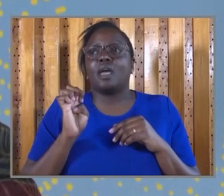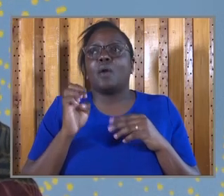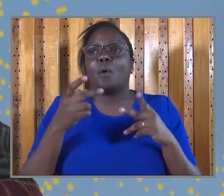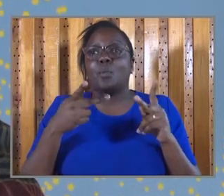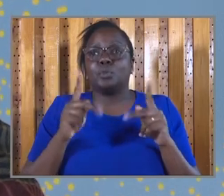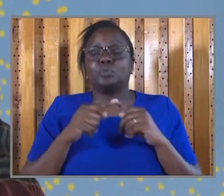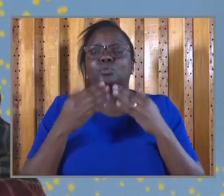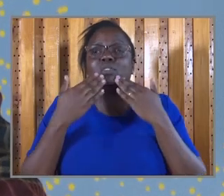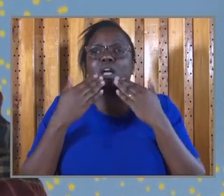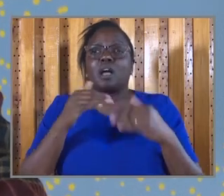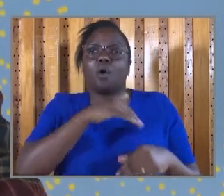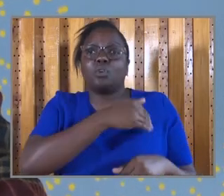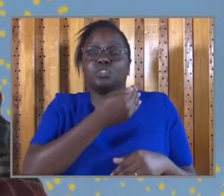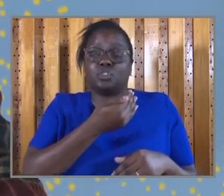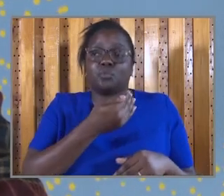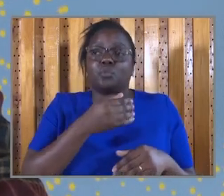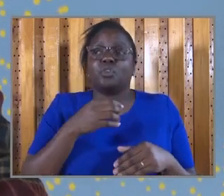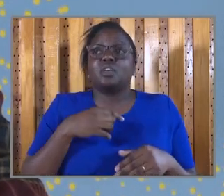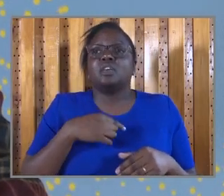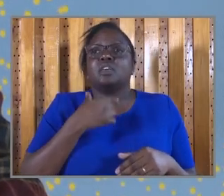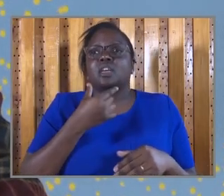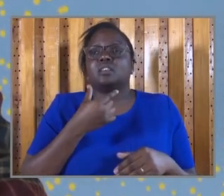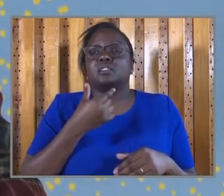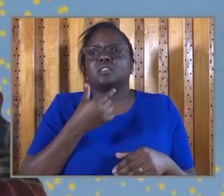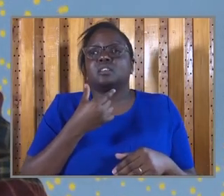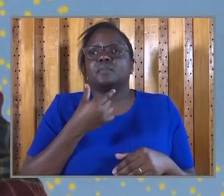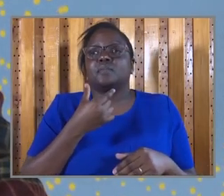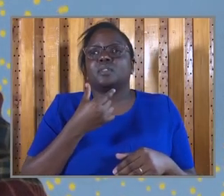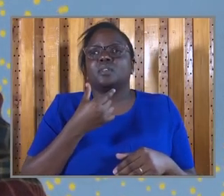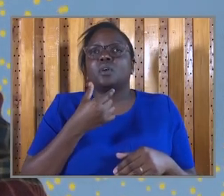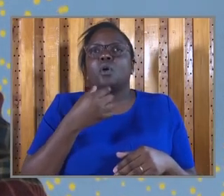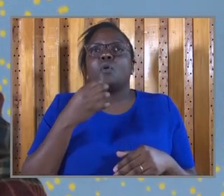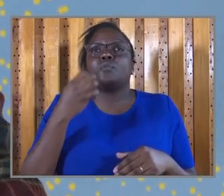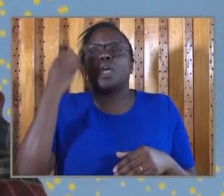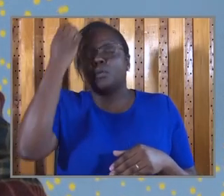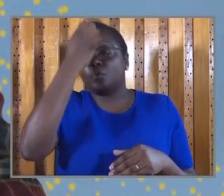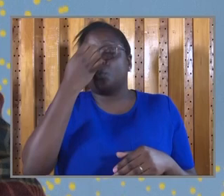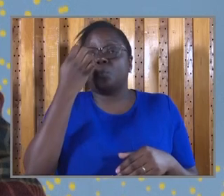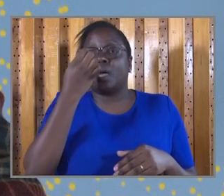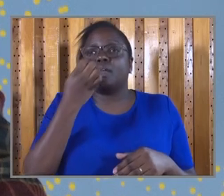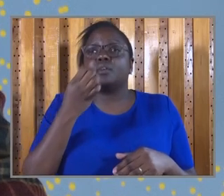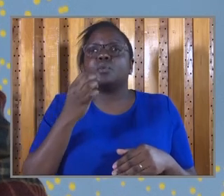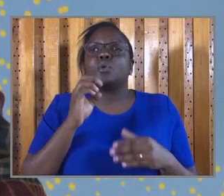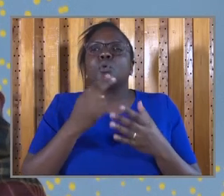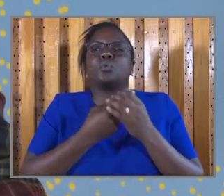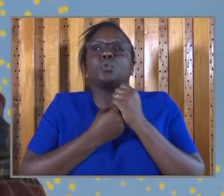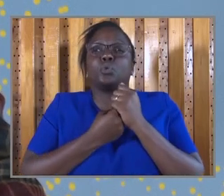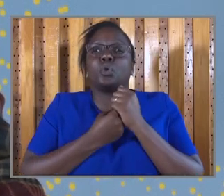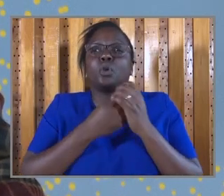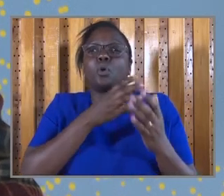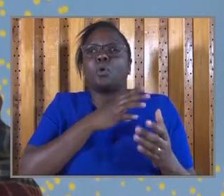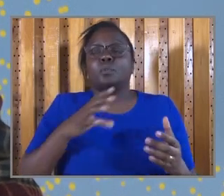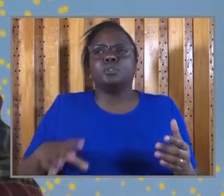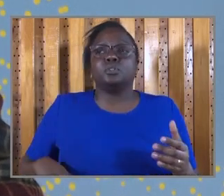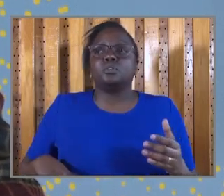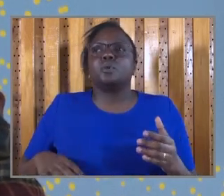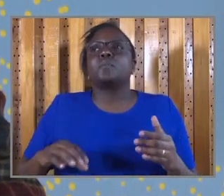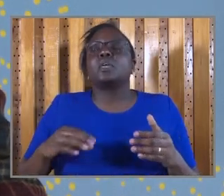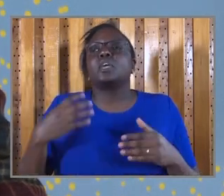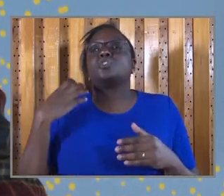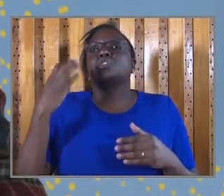chief guest of the European Union Commissioner in charge of climate